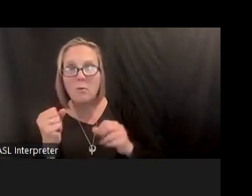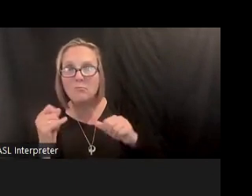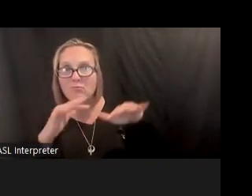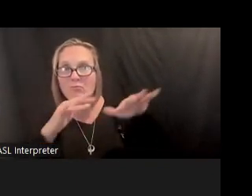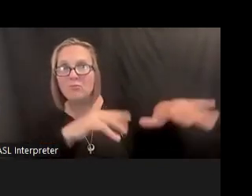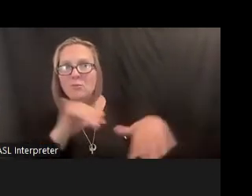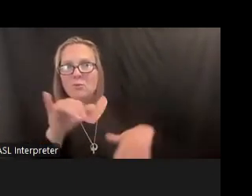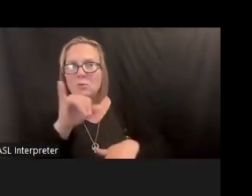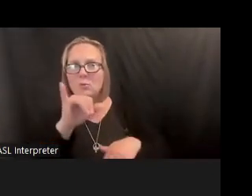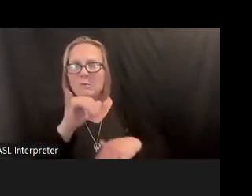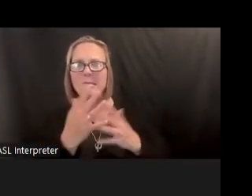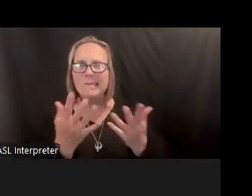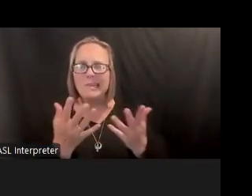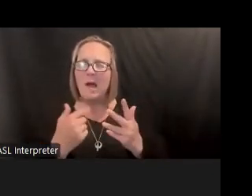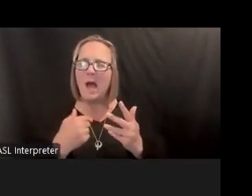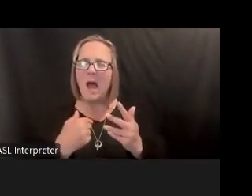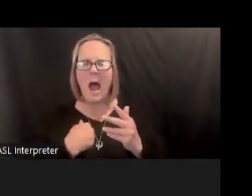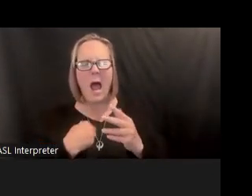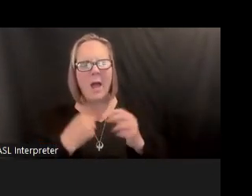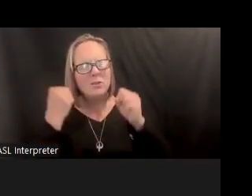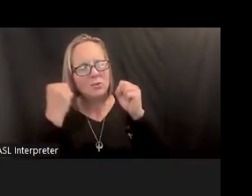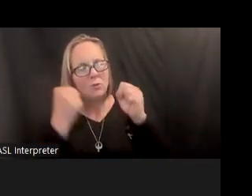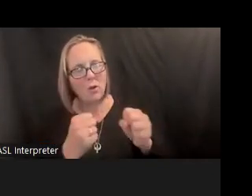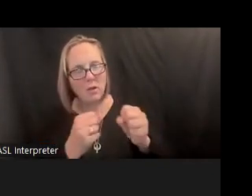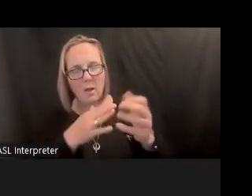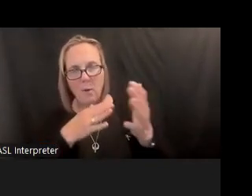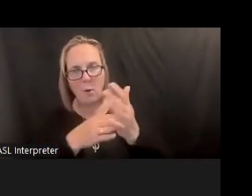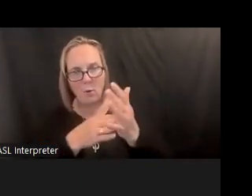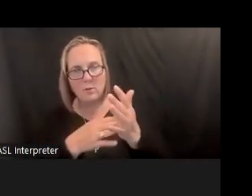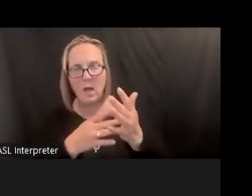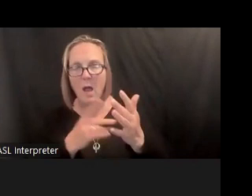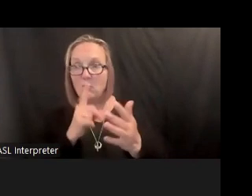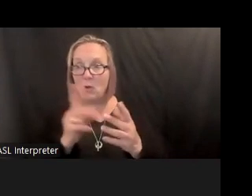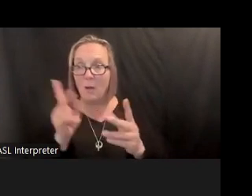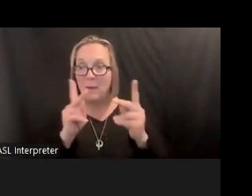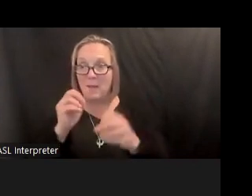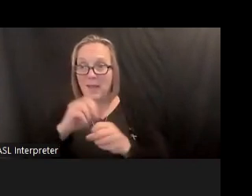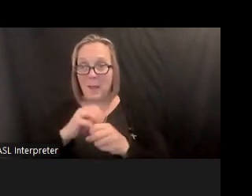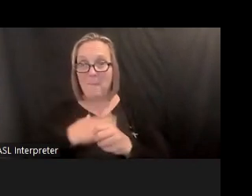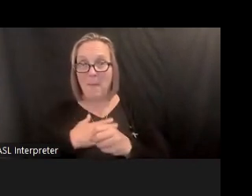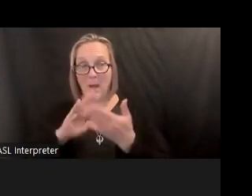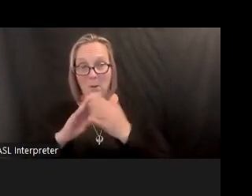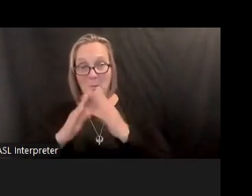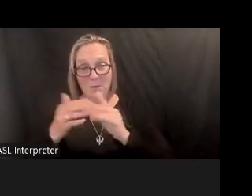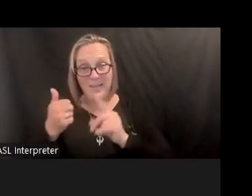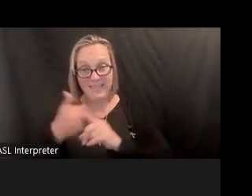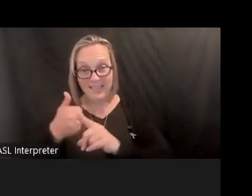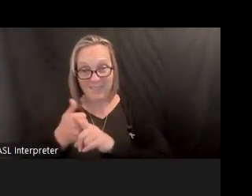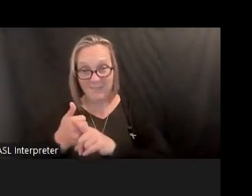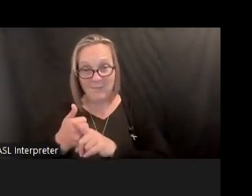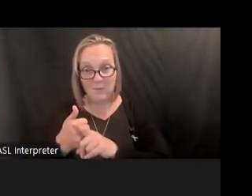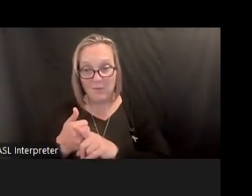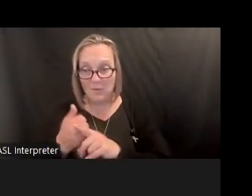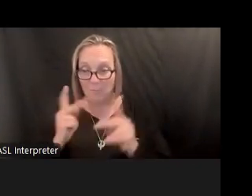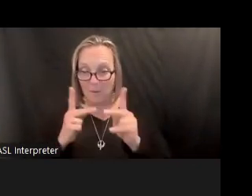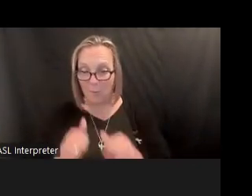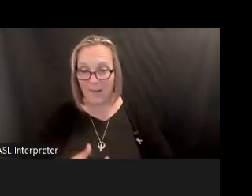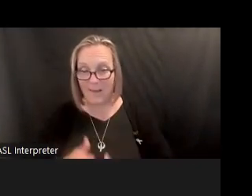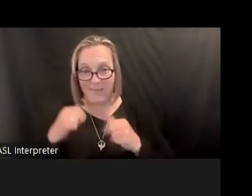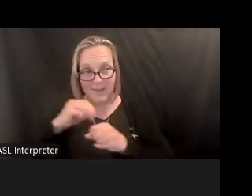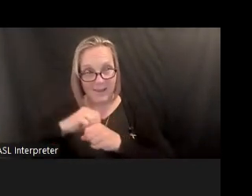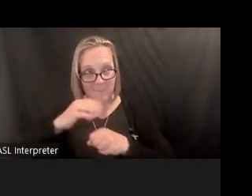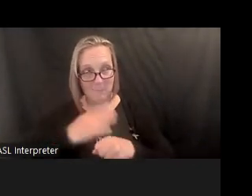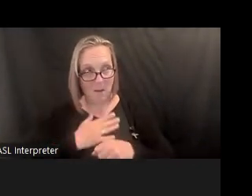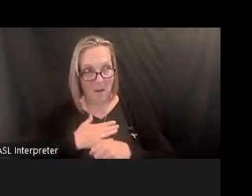I highly opposed to this, and I'm sure many people in my community itself, like the residents of the